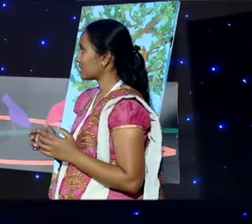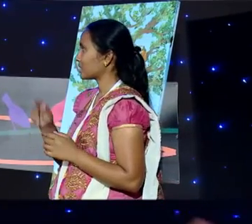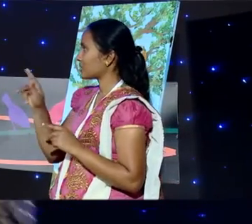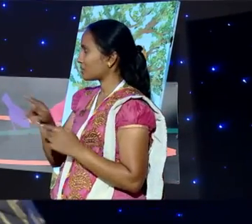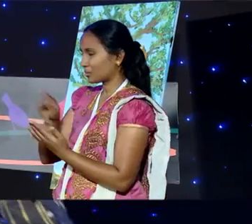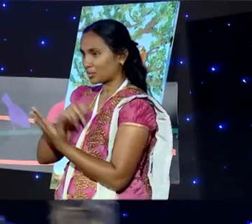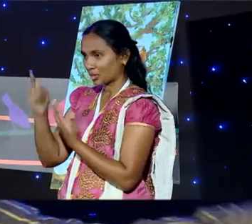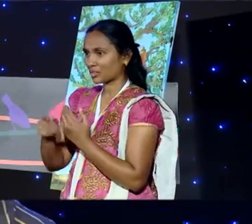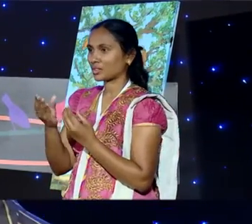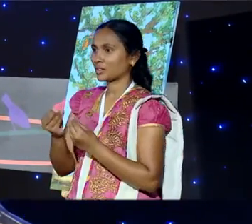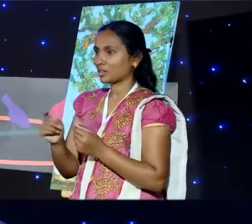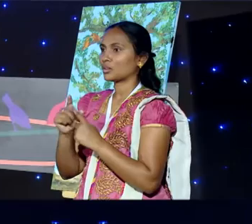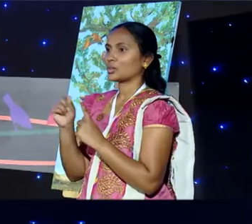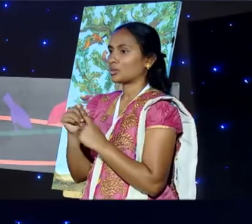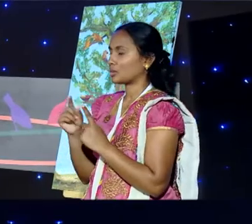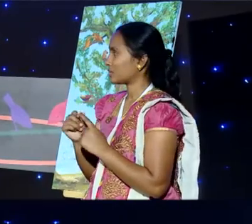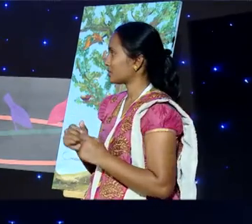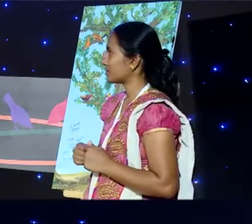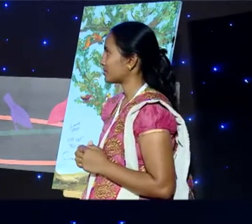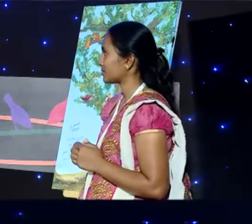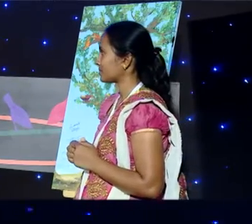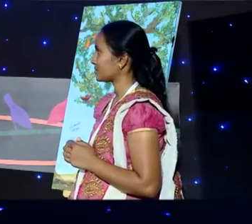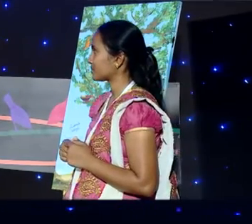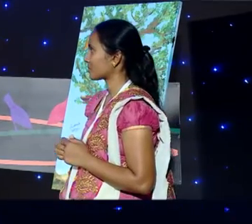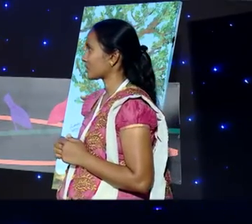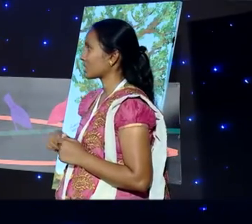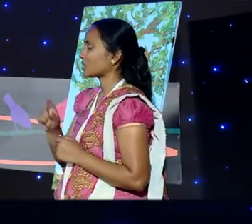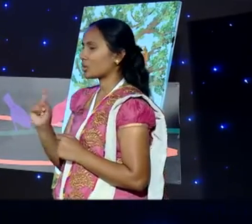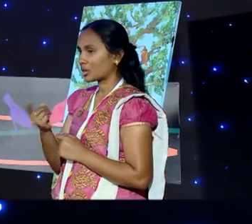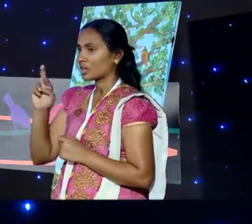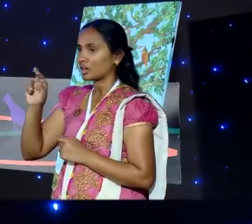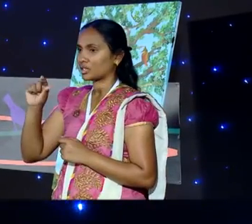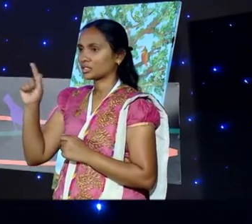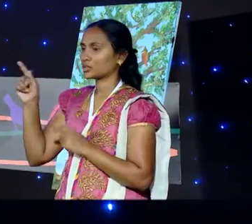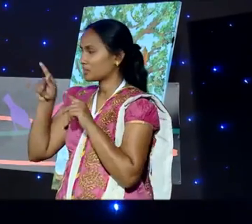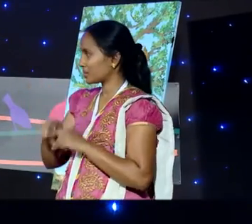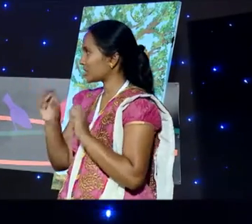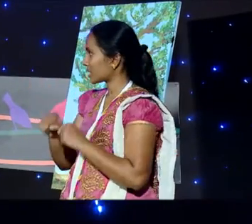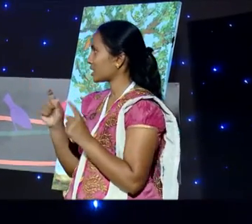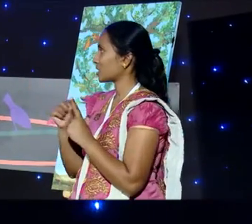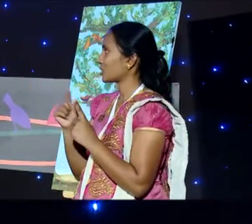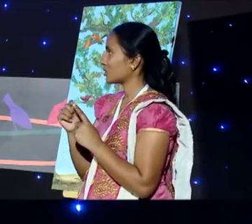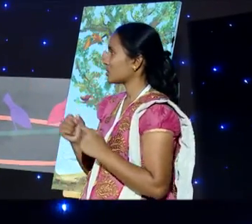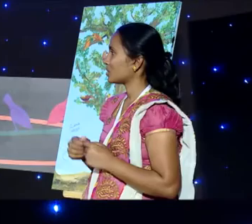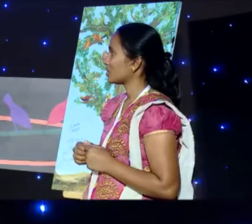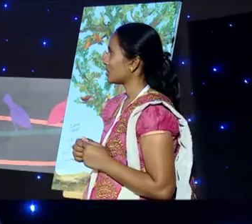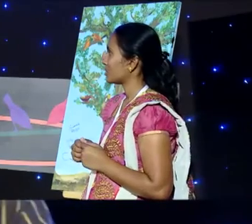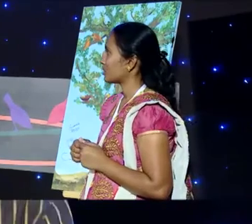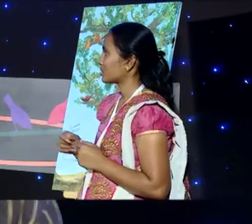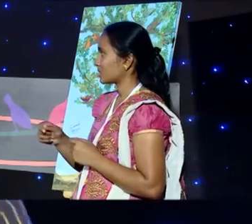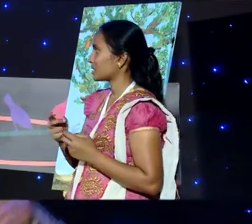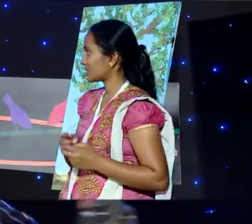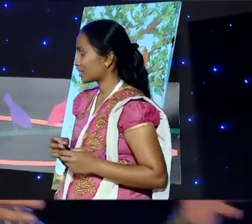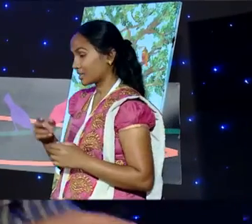do. That's something that no NGO could do. That's something that only Raghu was uniquely positioned to do. He didn't need to grow up to be like